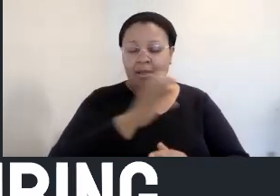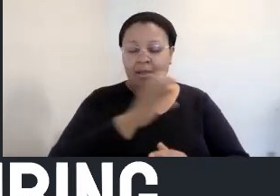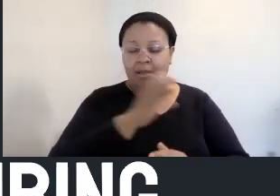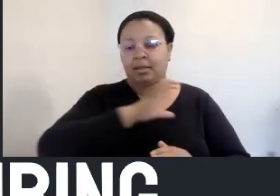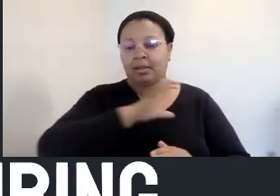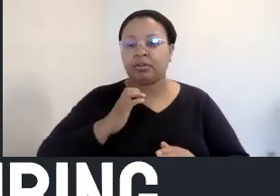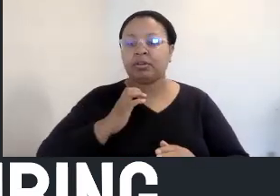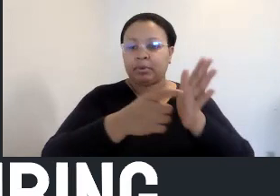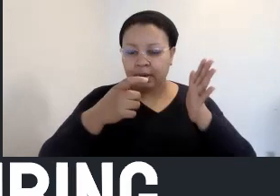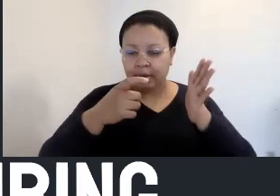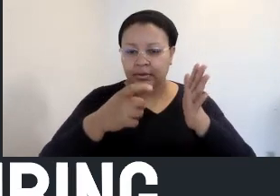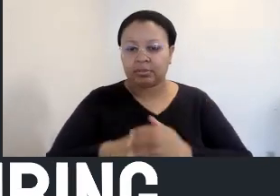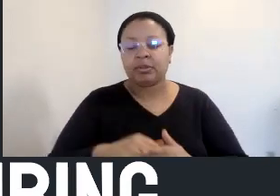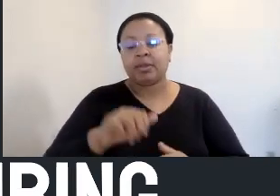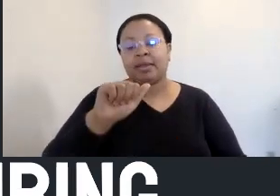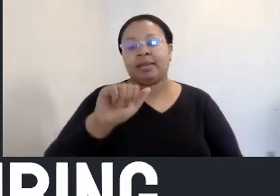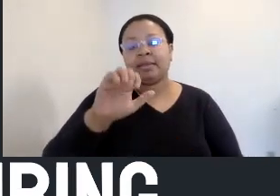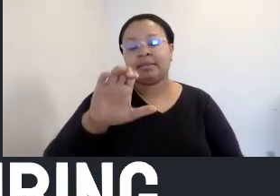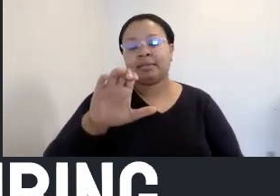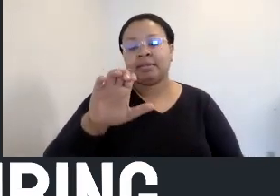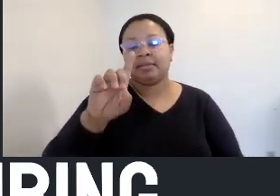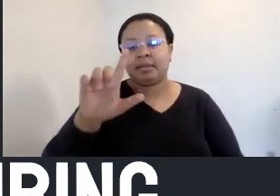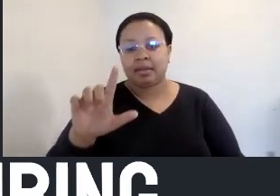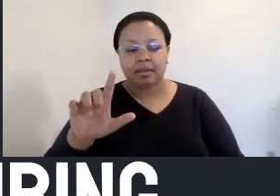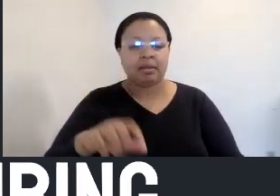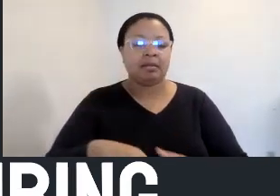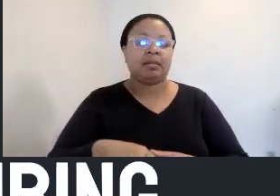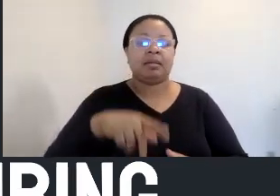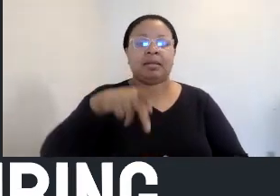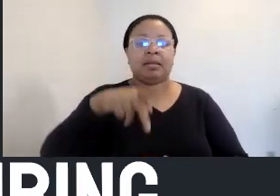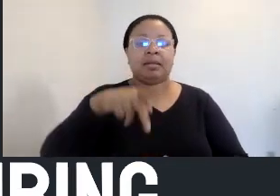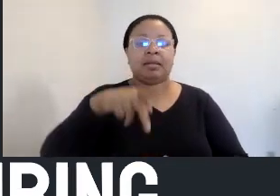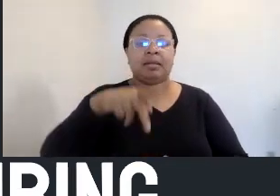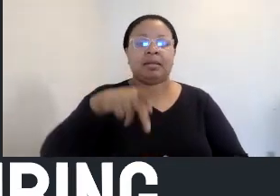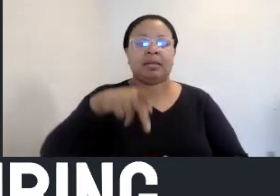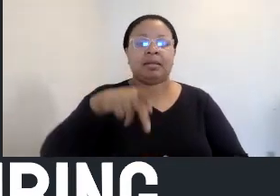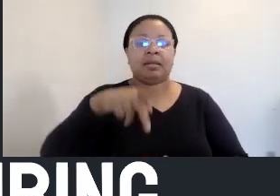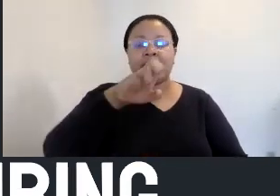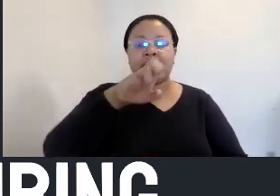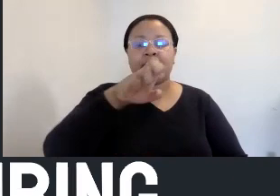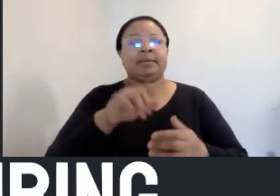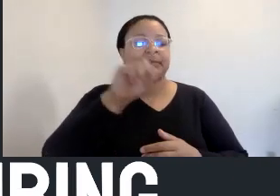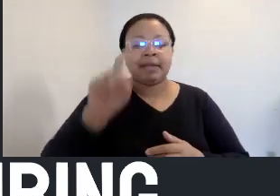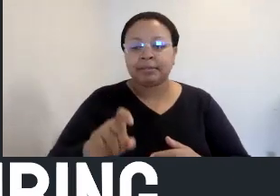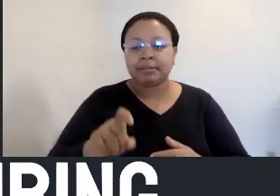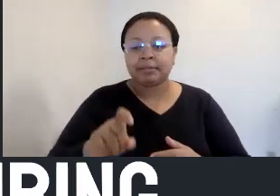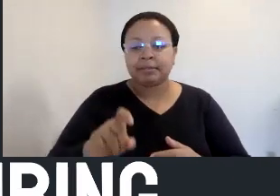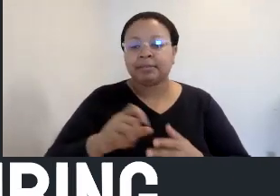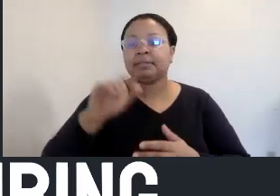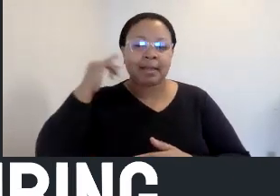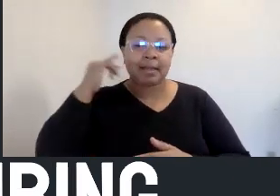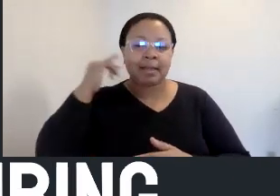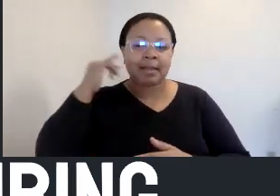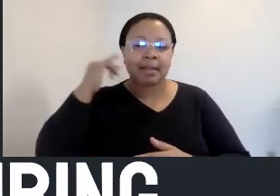ACDL does and what Disability Rights Pennsylvania does, there's Disability Rights Texas and California, we all do the same